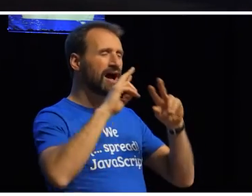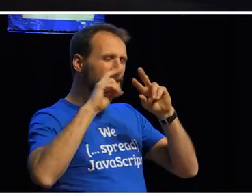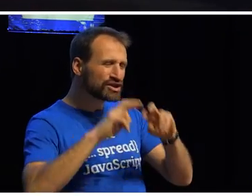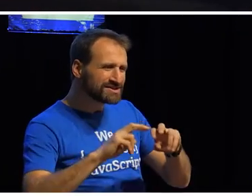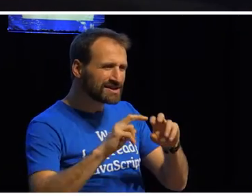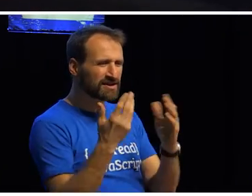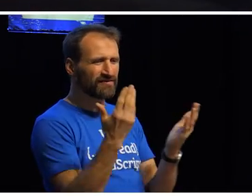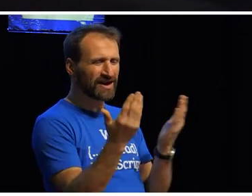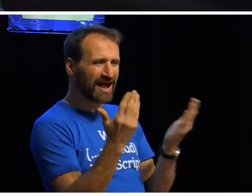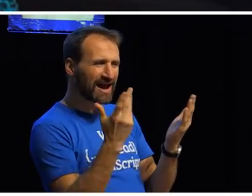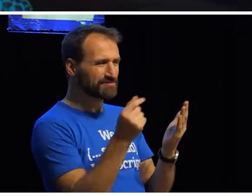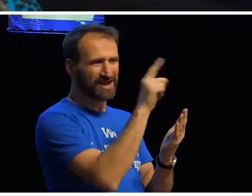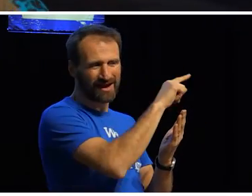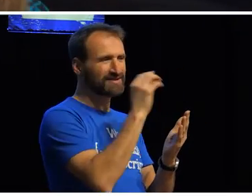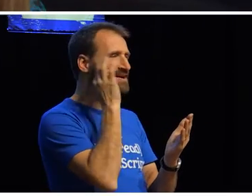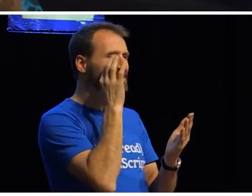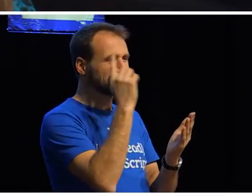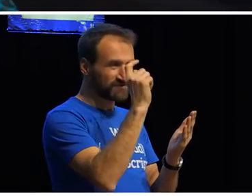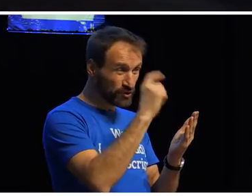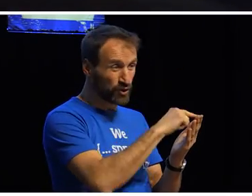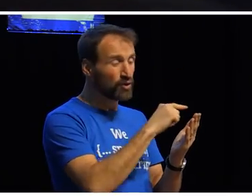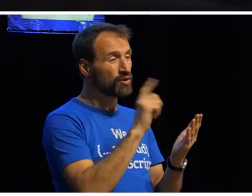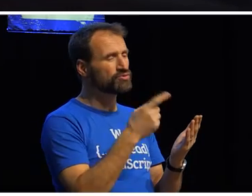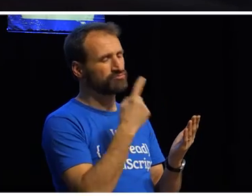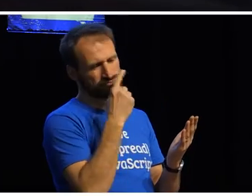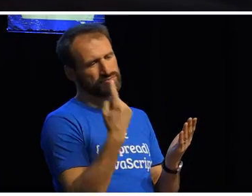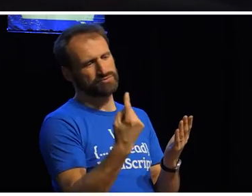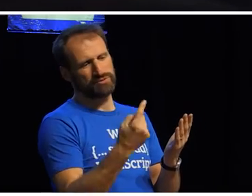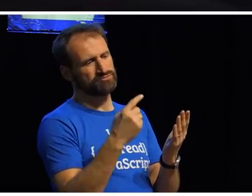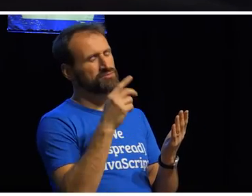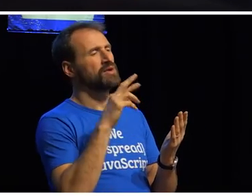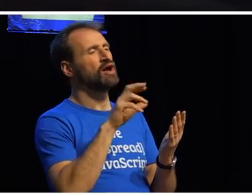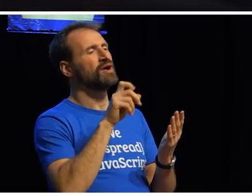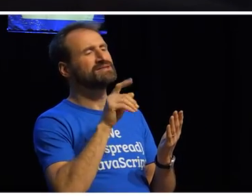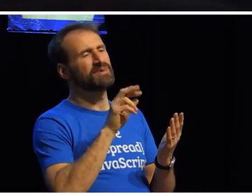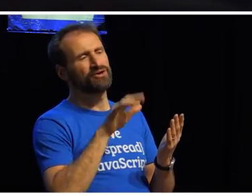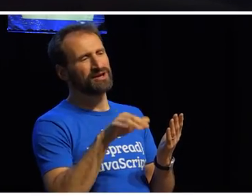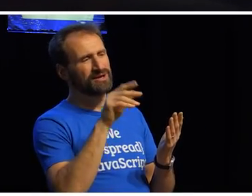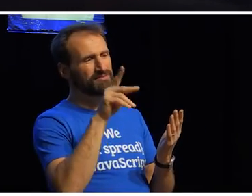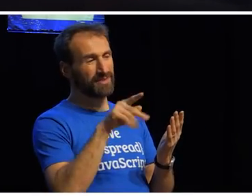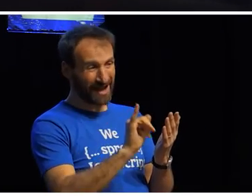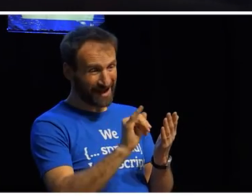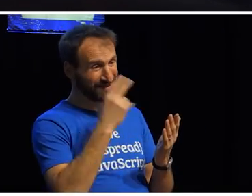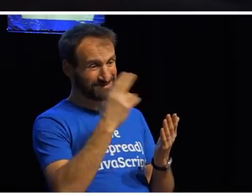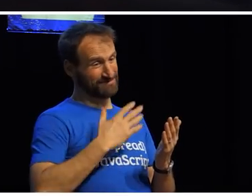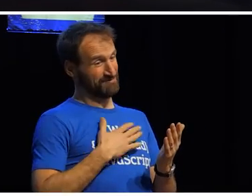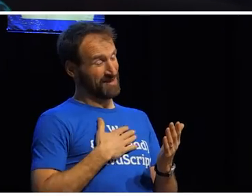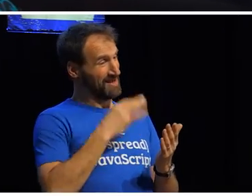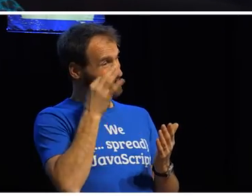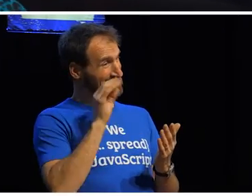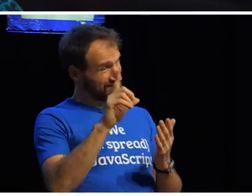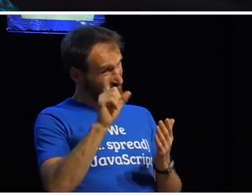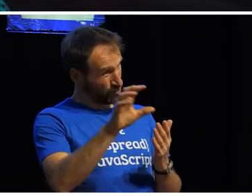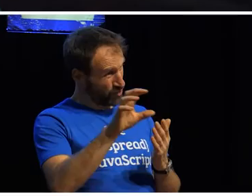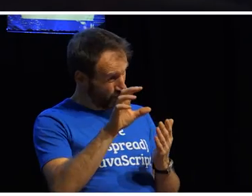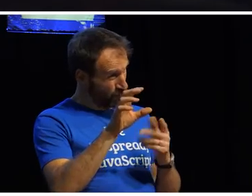cat photos. In this case, when they see the software sees the photos from Raspberry Pi, it's Jamie's picture, and it compares it with the,